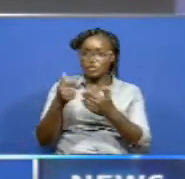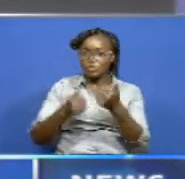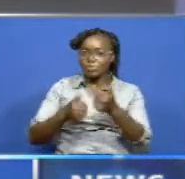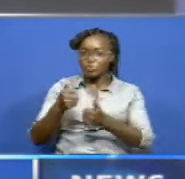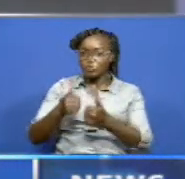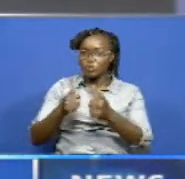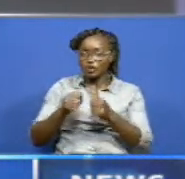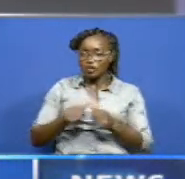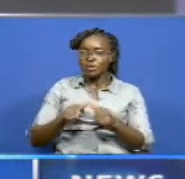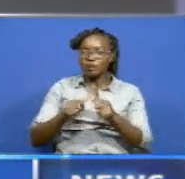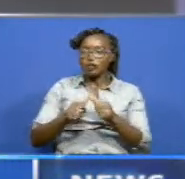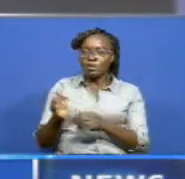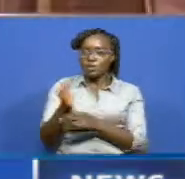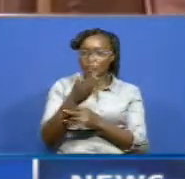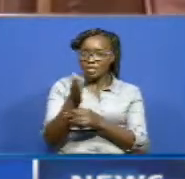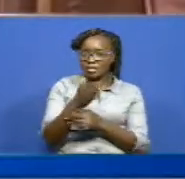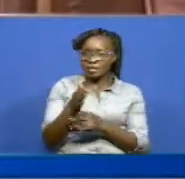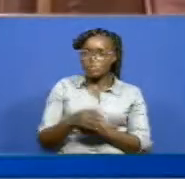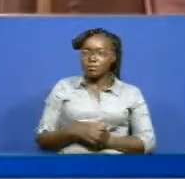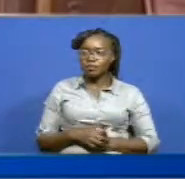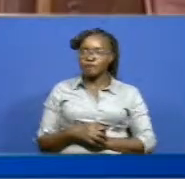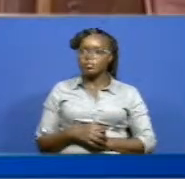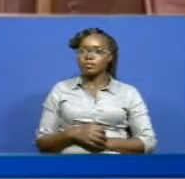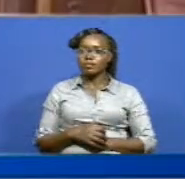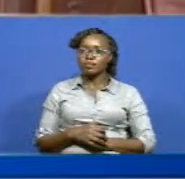set to continue on Thursday.